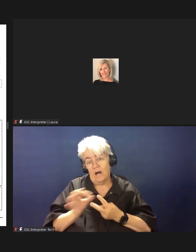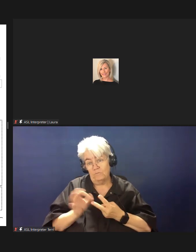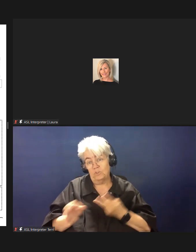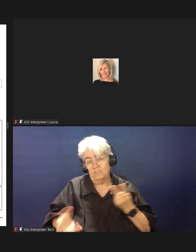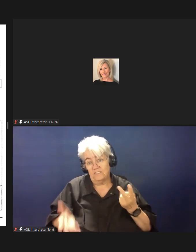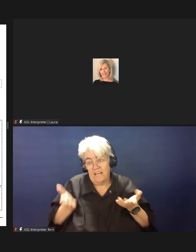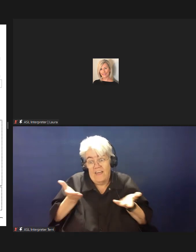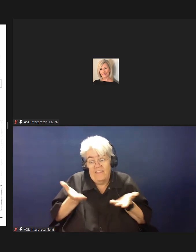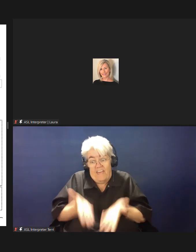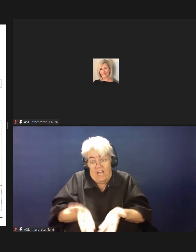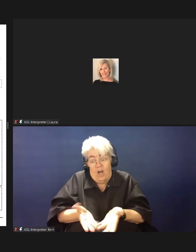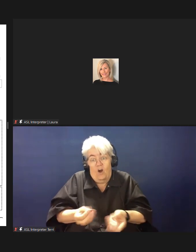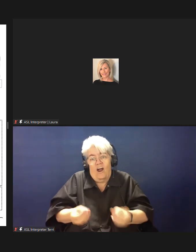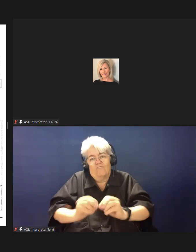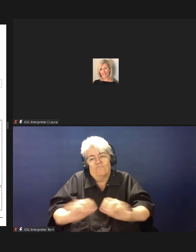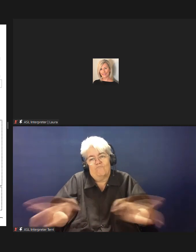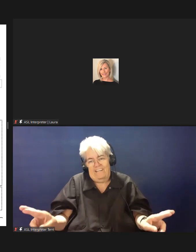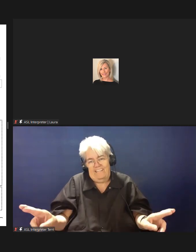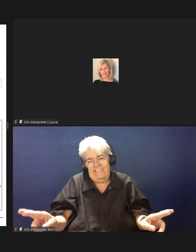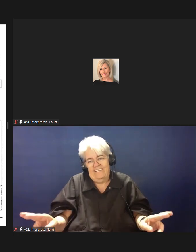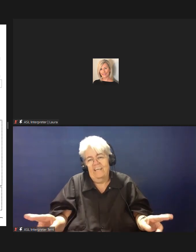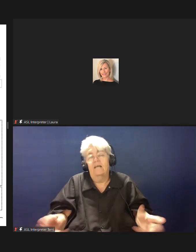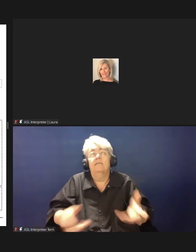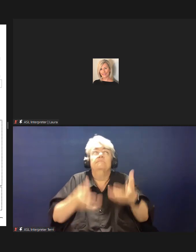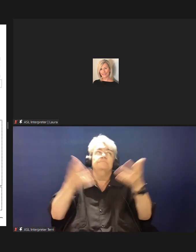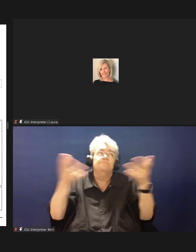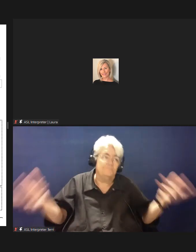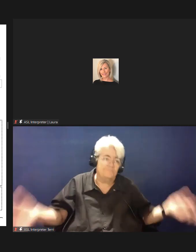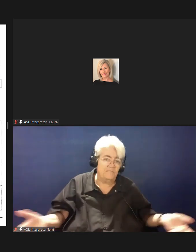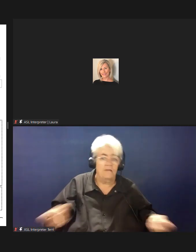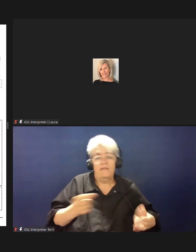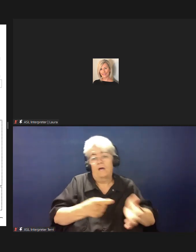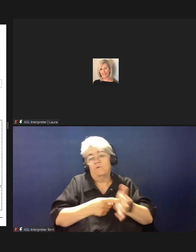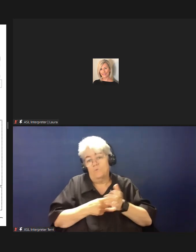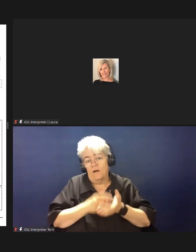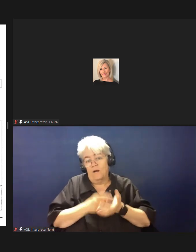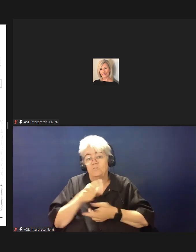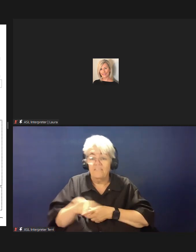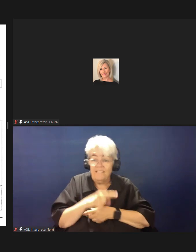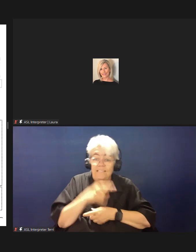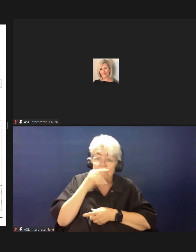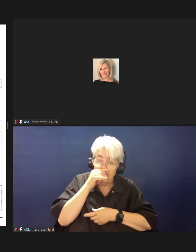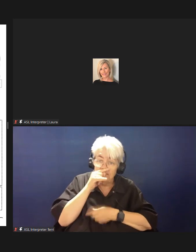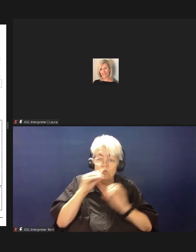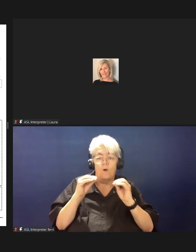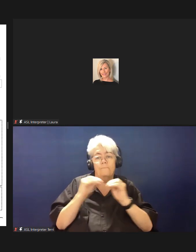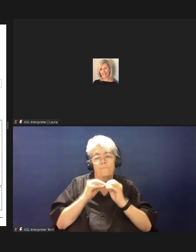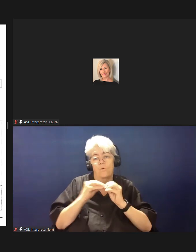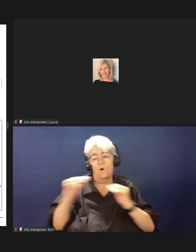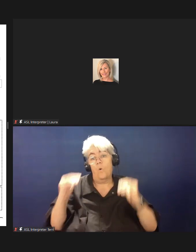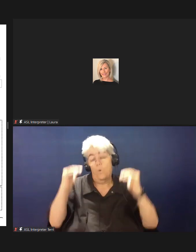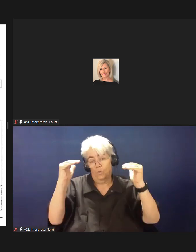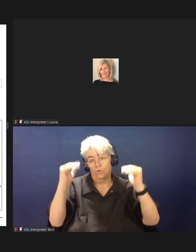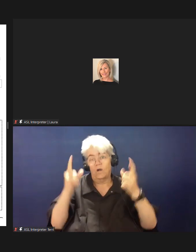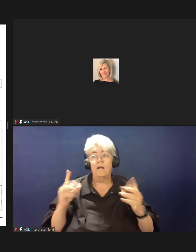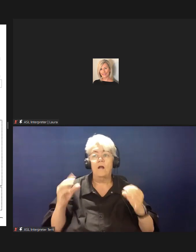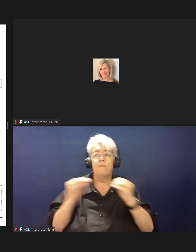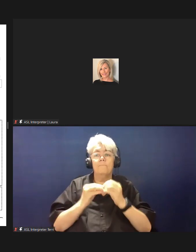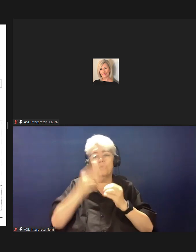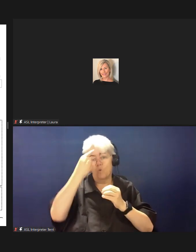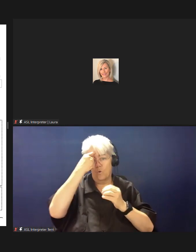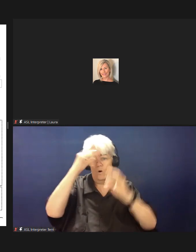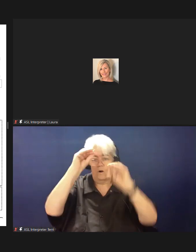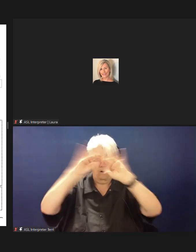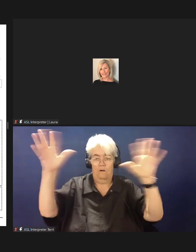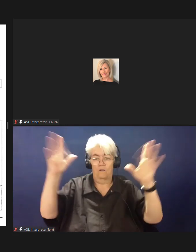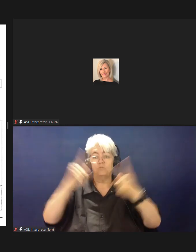available. And of course, that would require children who are slightly older and developmentally capable of doing pure